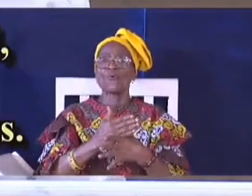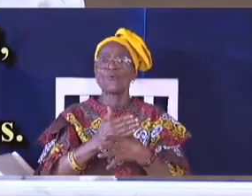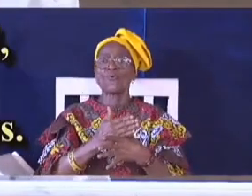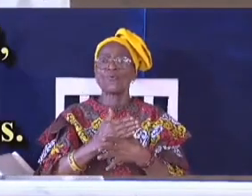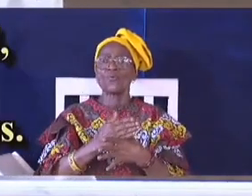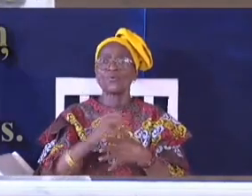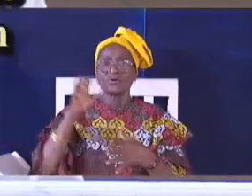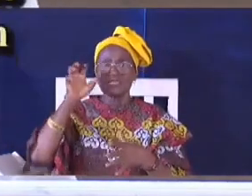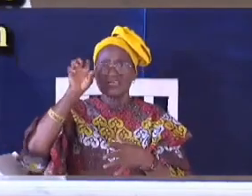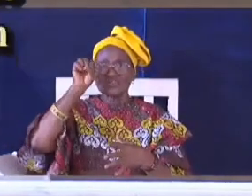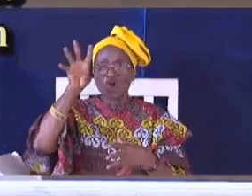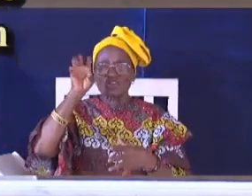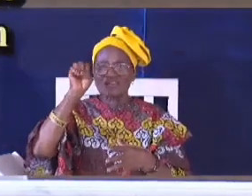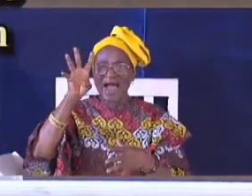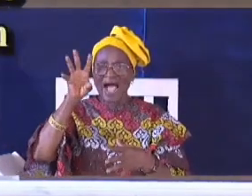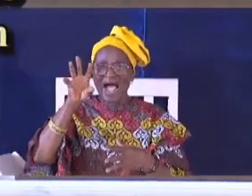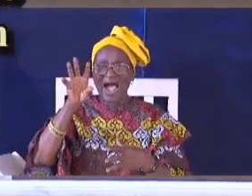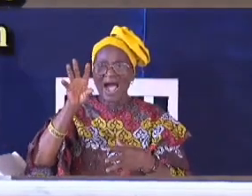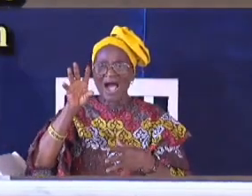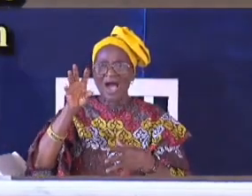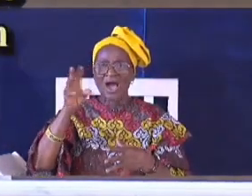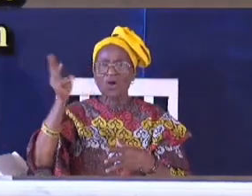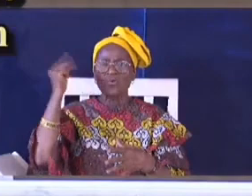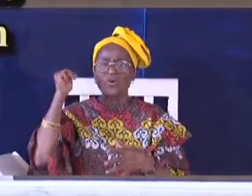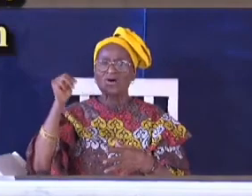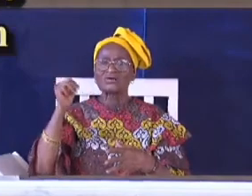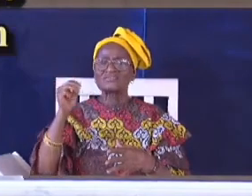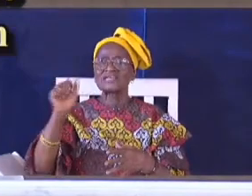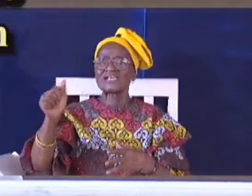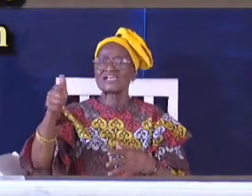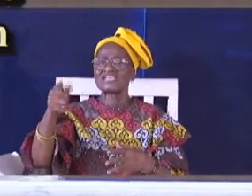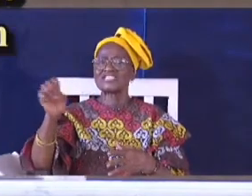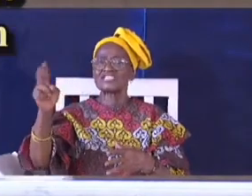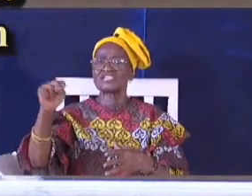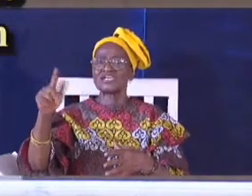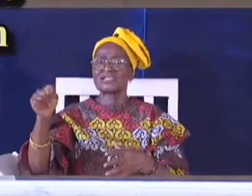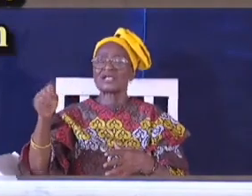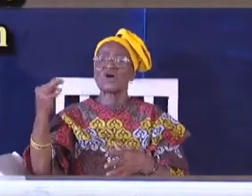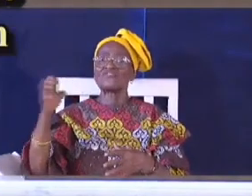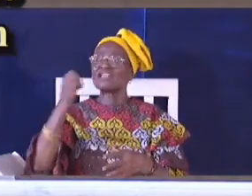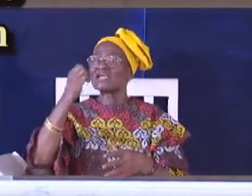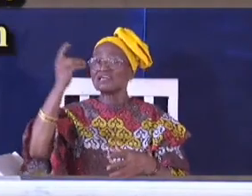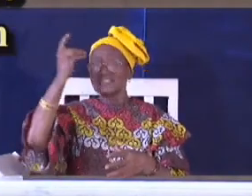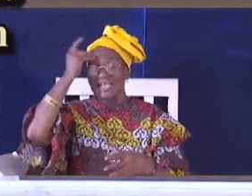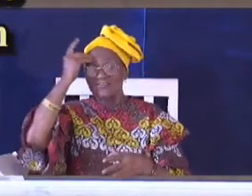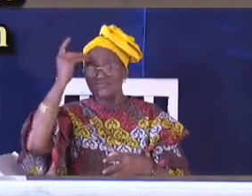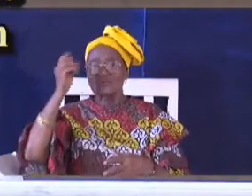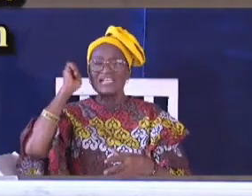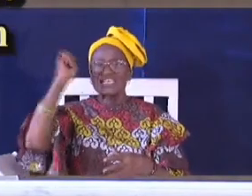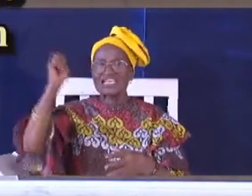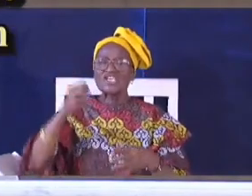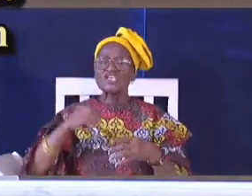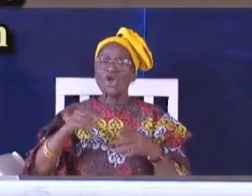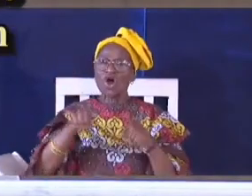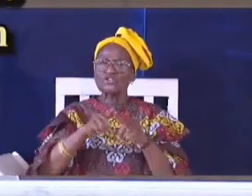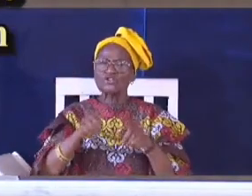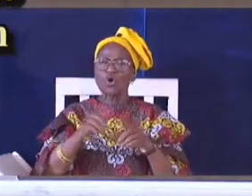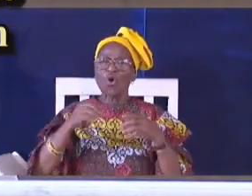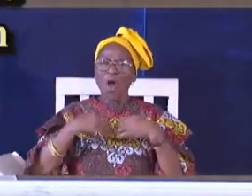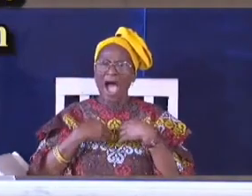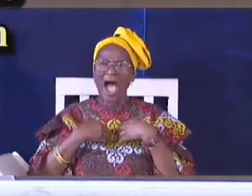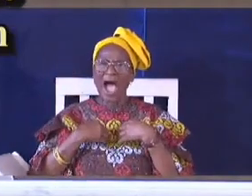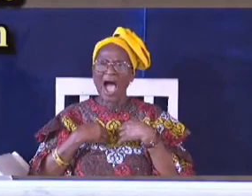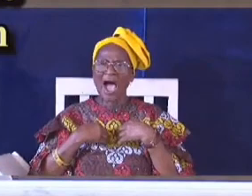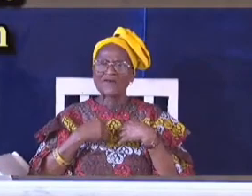The sorcerer was an agent of the devil. He also had